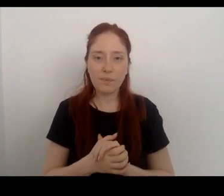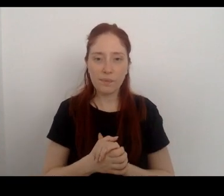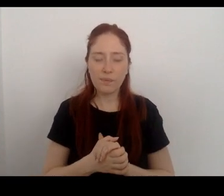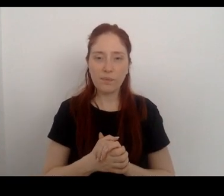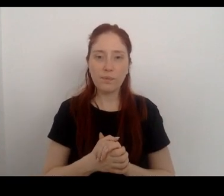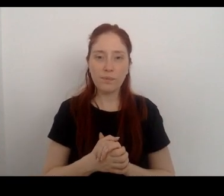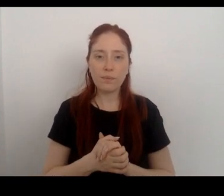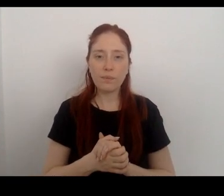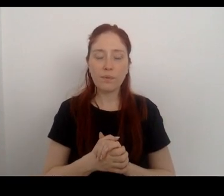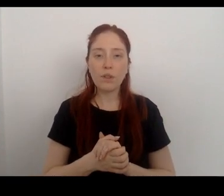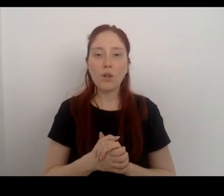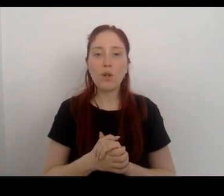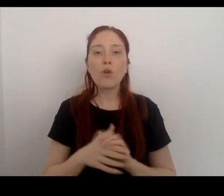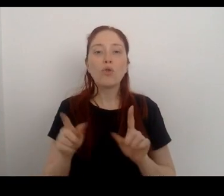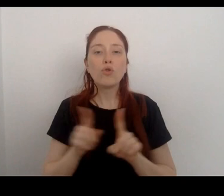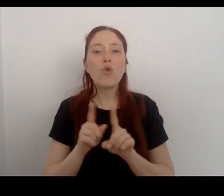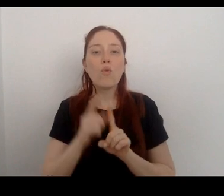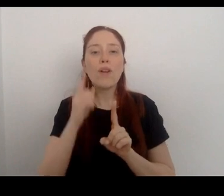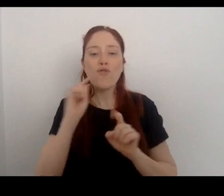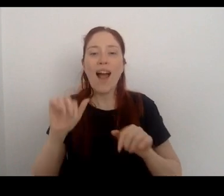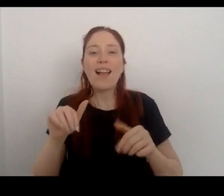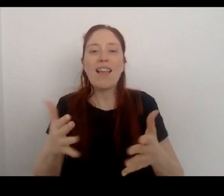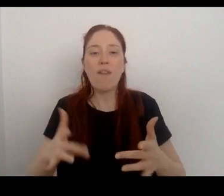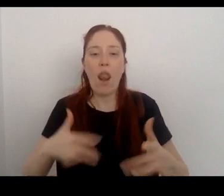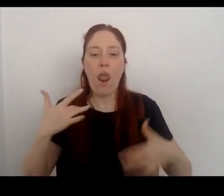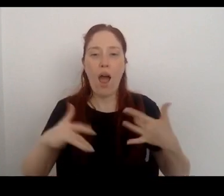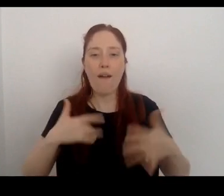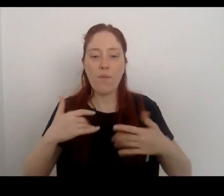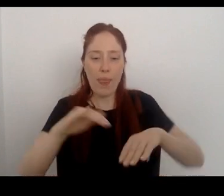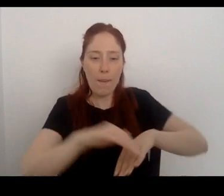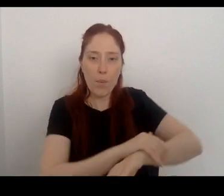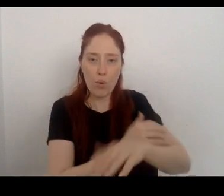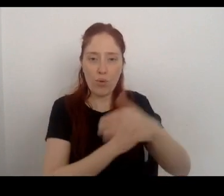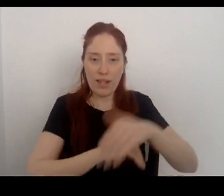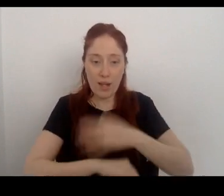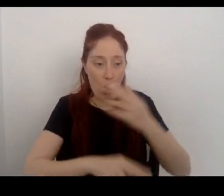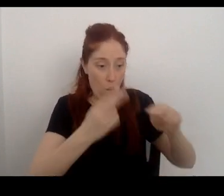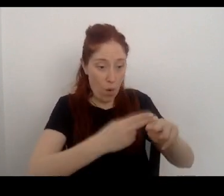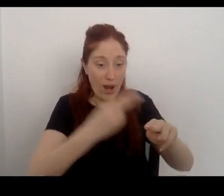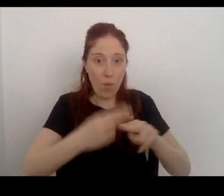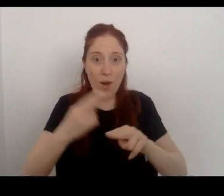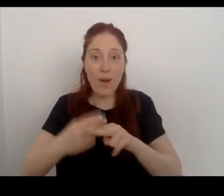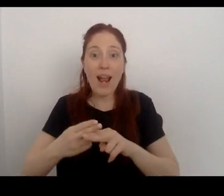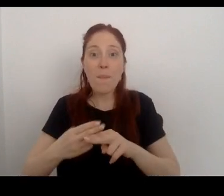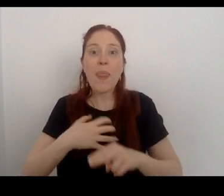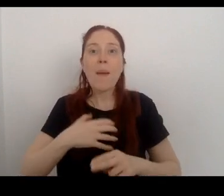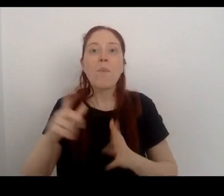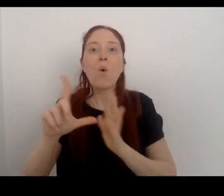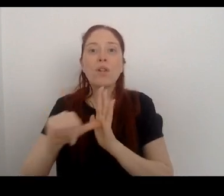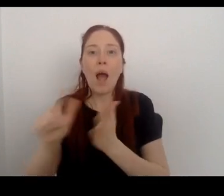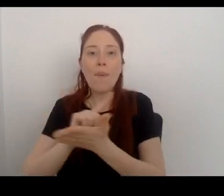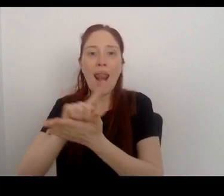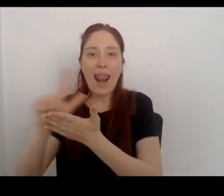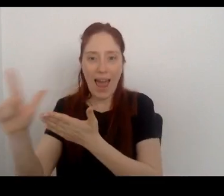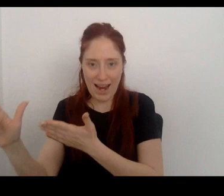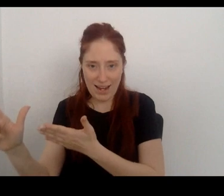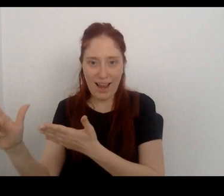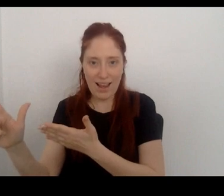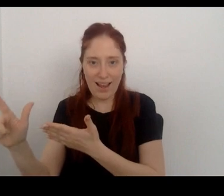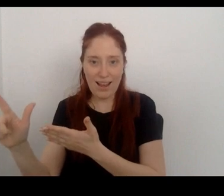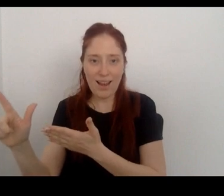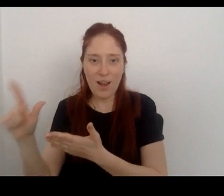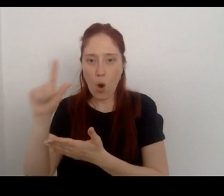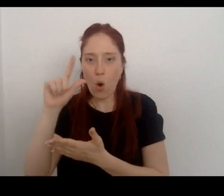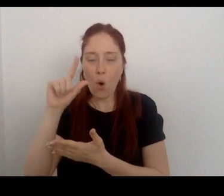evident when we do the longer drawing too. So I think that initial starting point is really critical to the vitality of